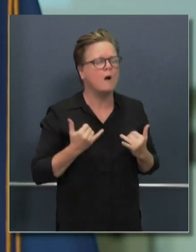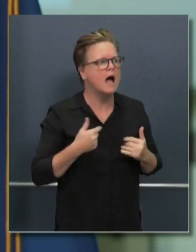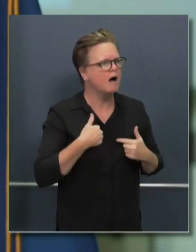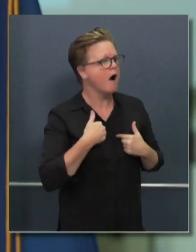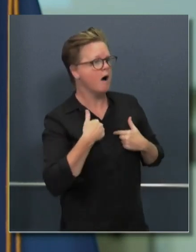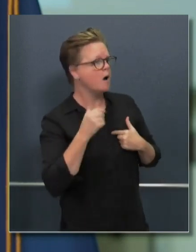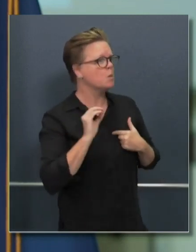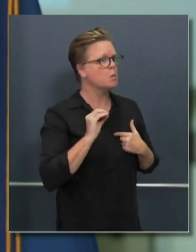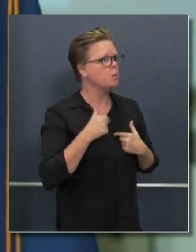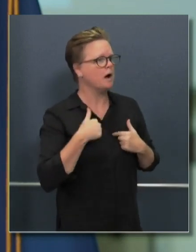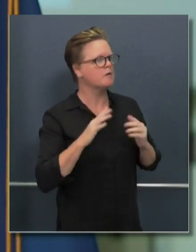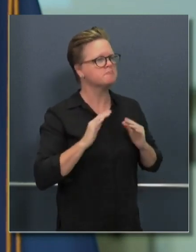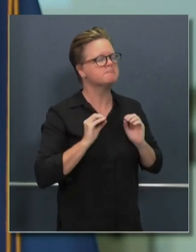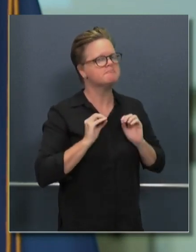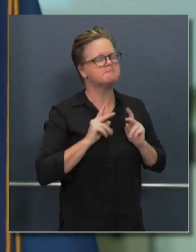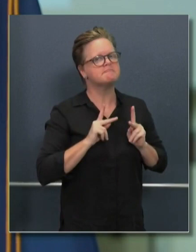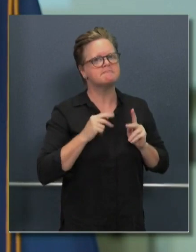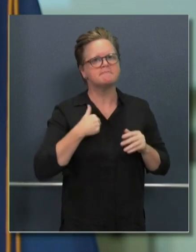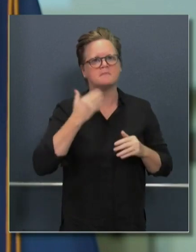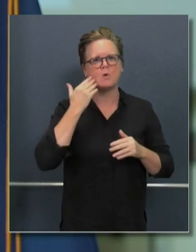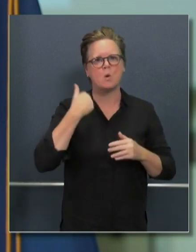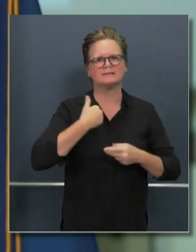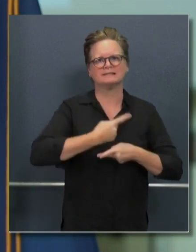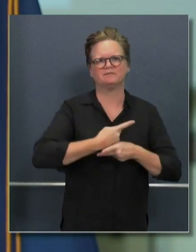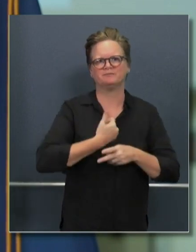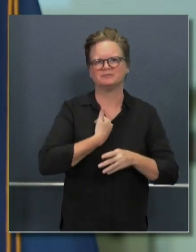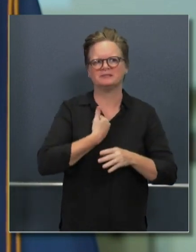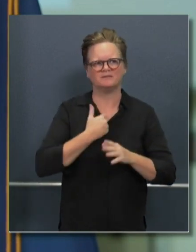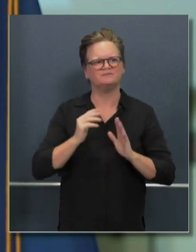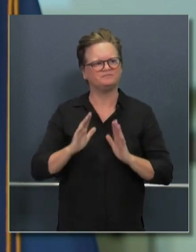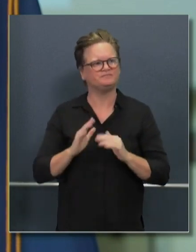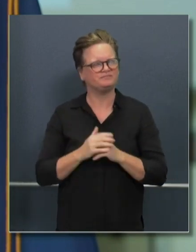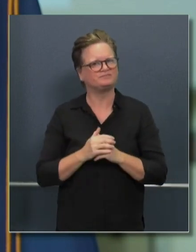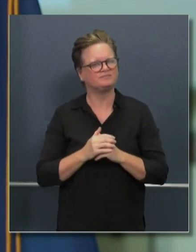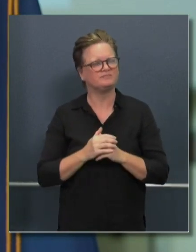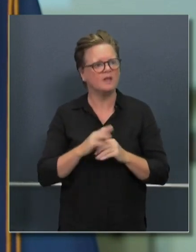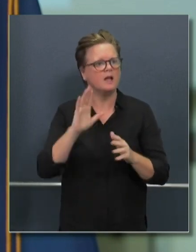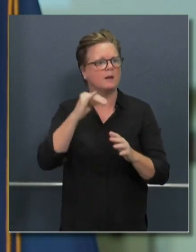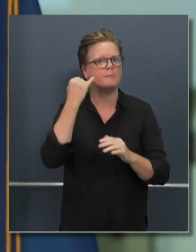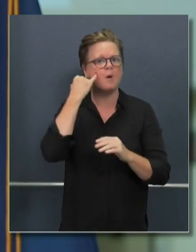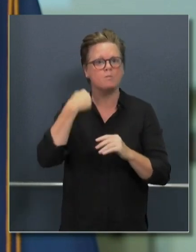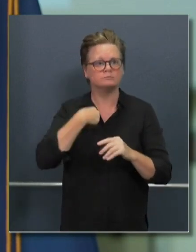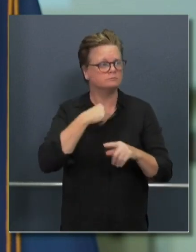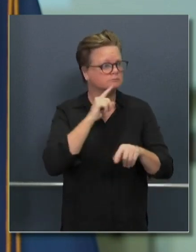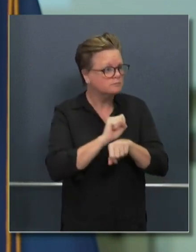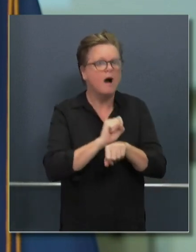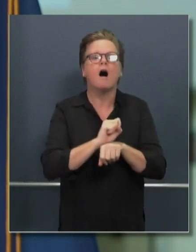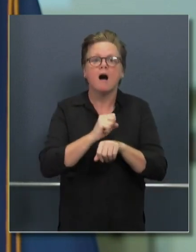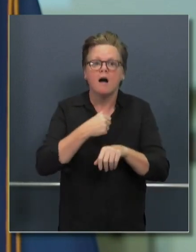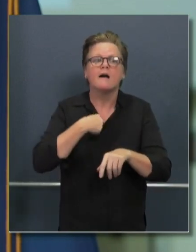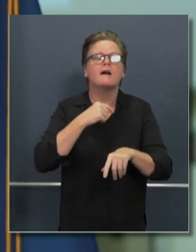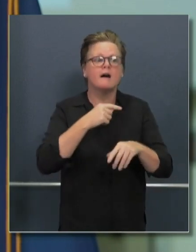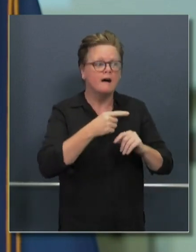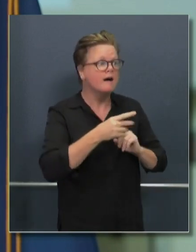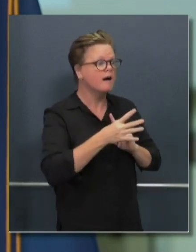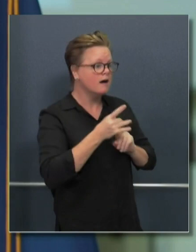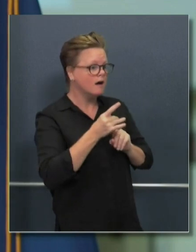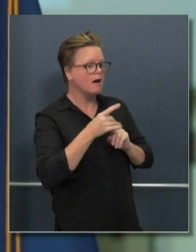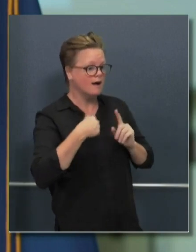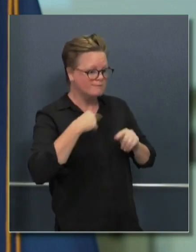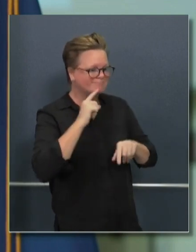about what you need to do if indeed you are tested positive for COVID-19. Just in one